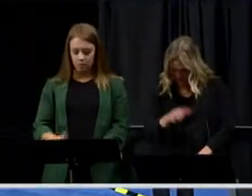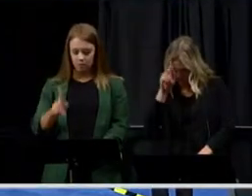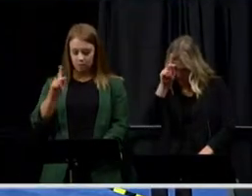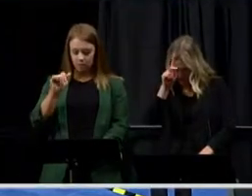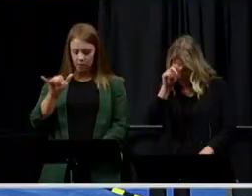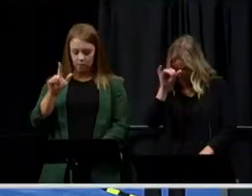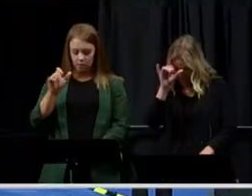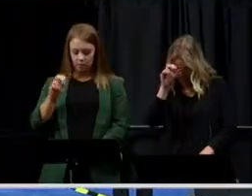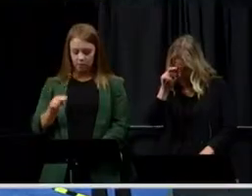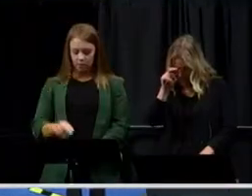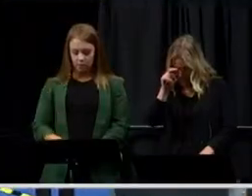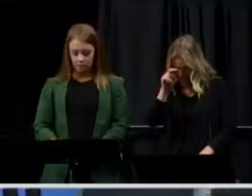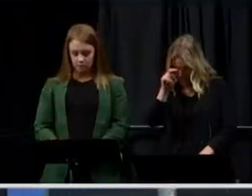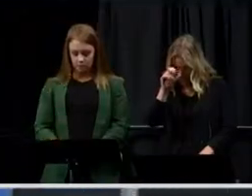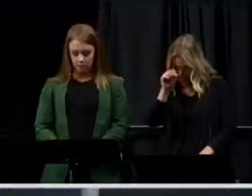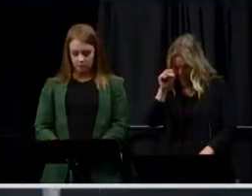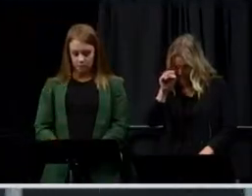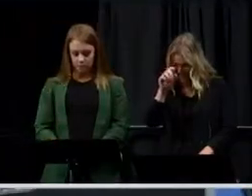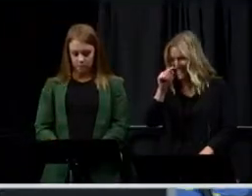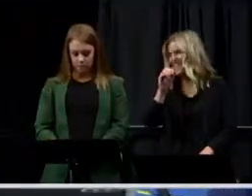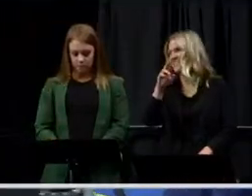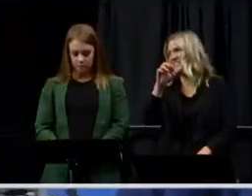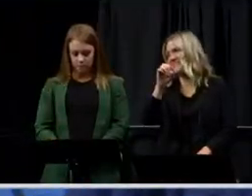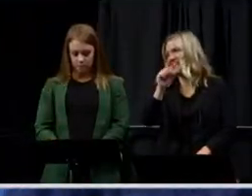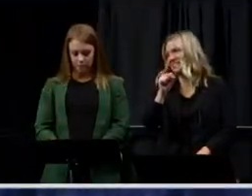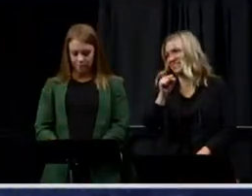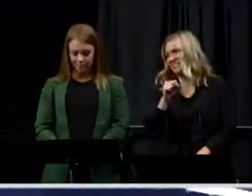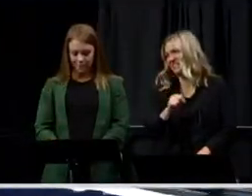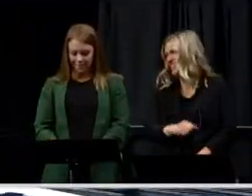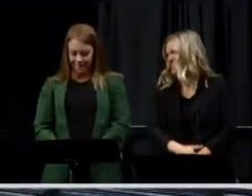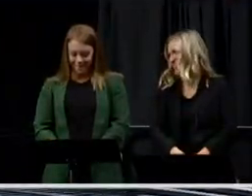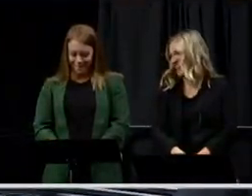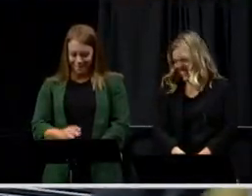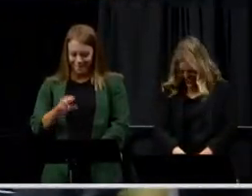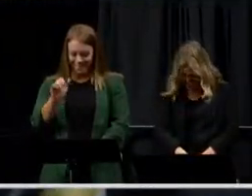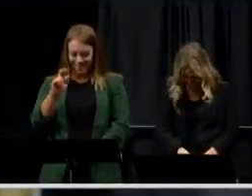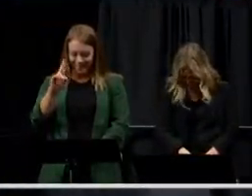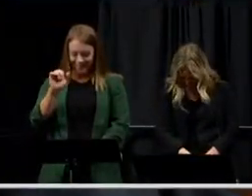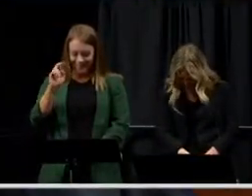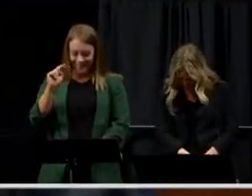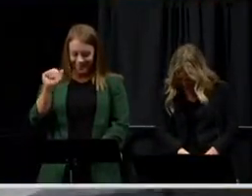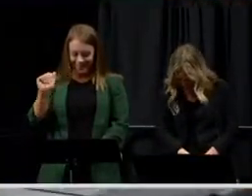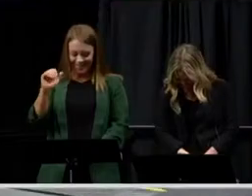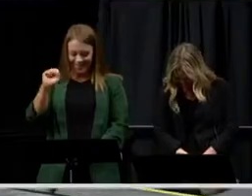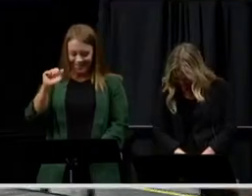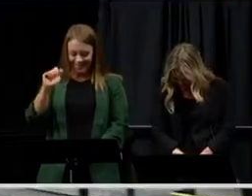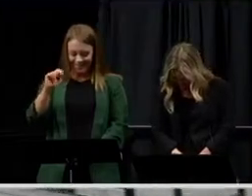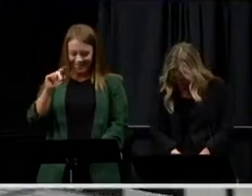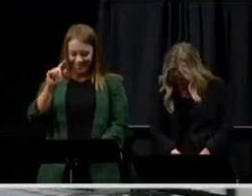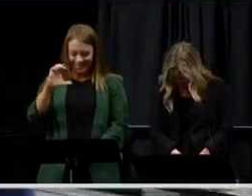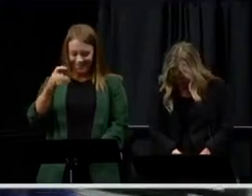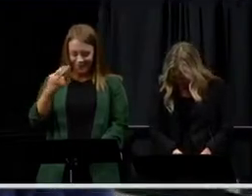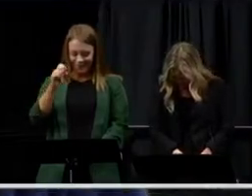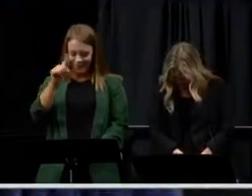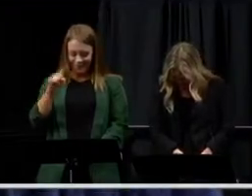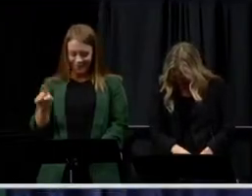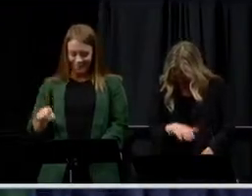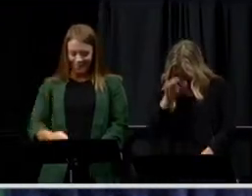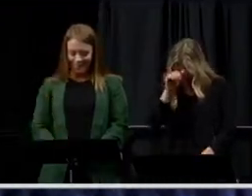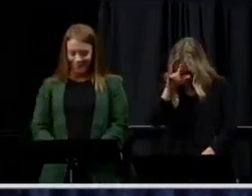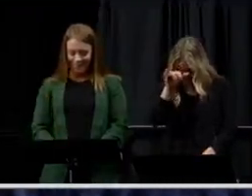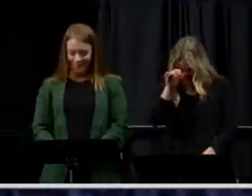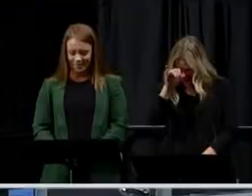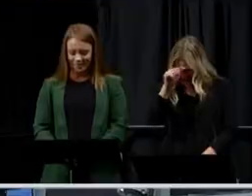Kaylin Isel Servian Torres. Ariana Michelle Sanchez.